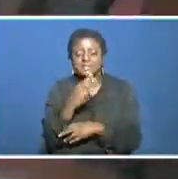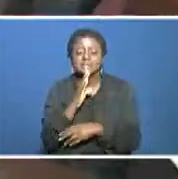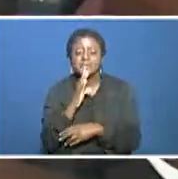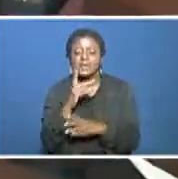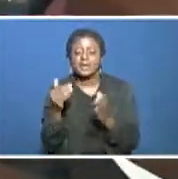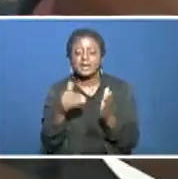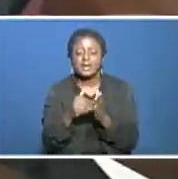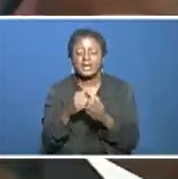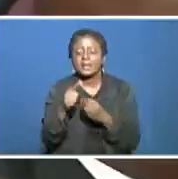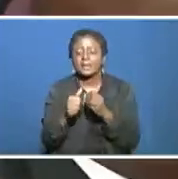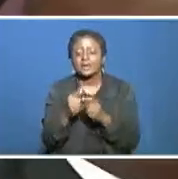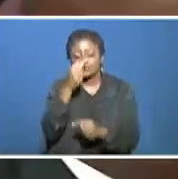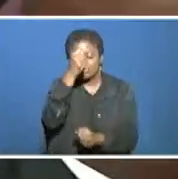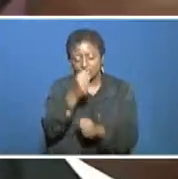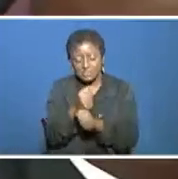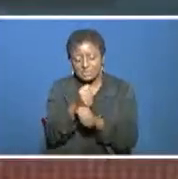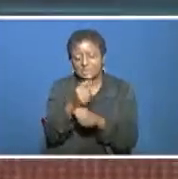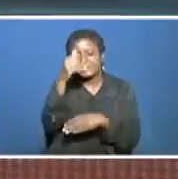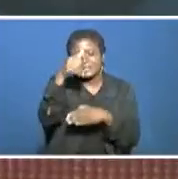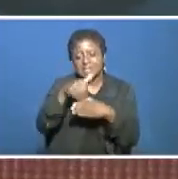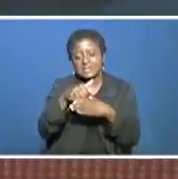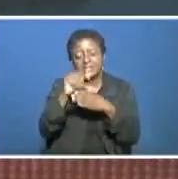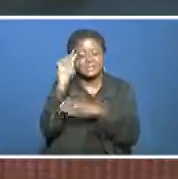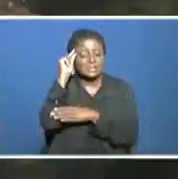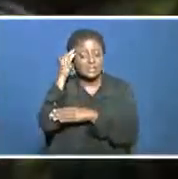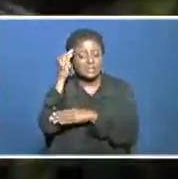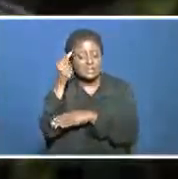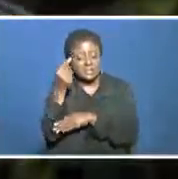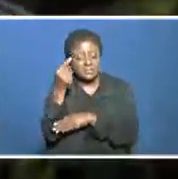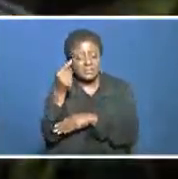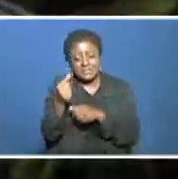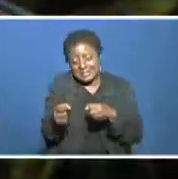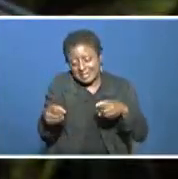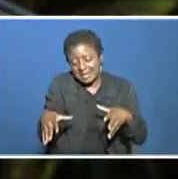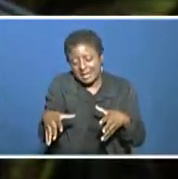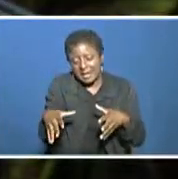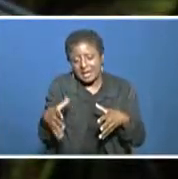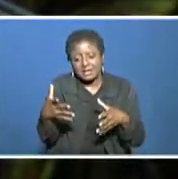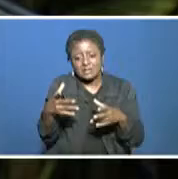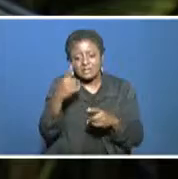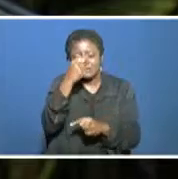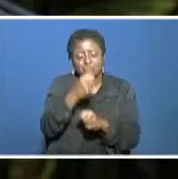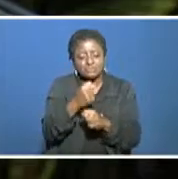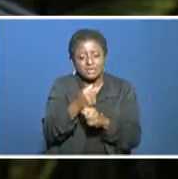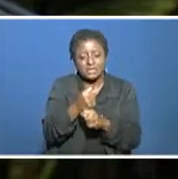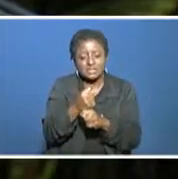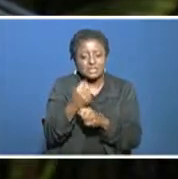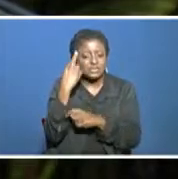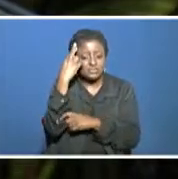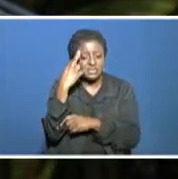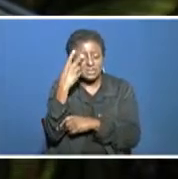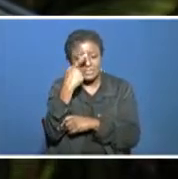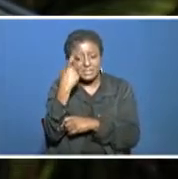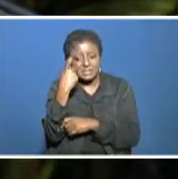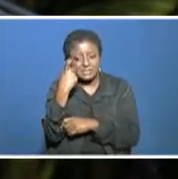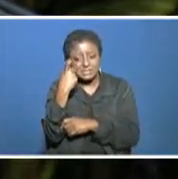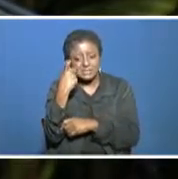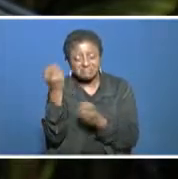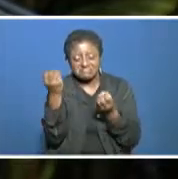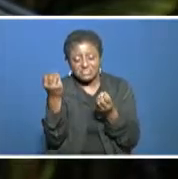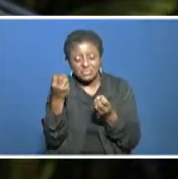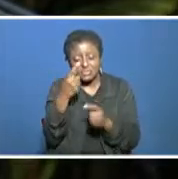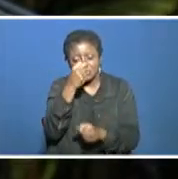of trust in government. The lack of trust has arisen because of the lack of